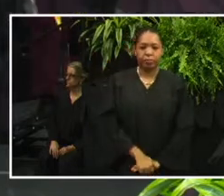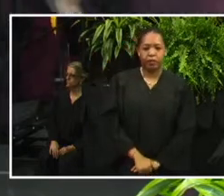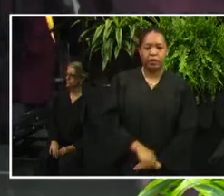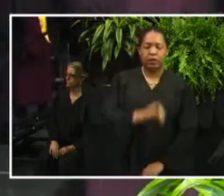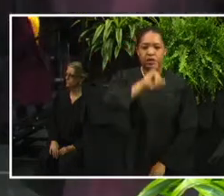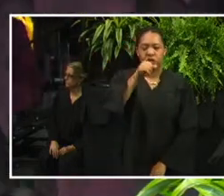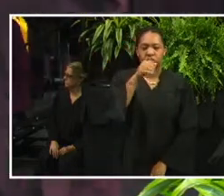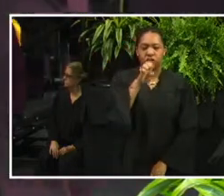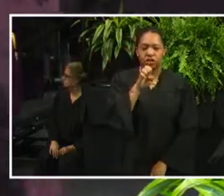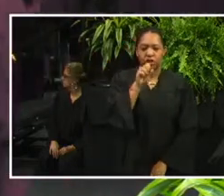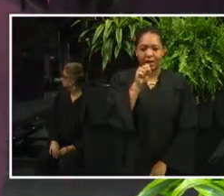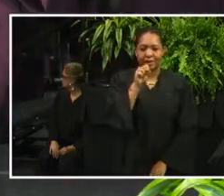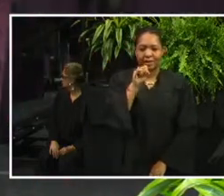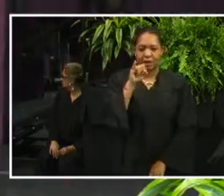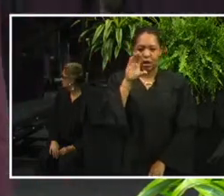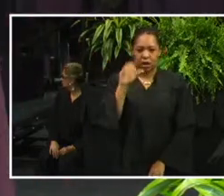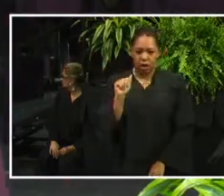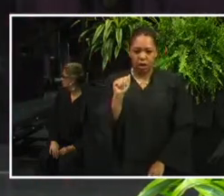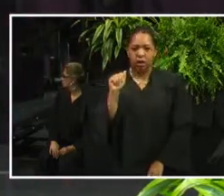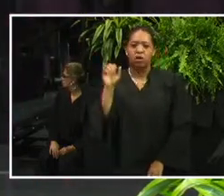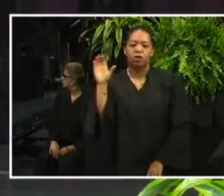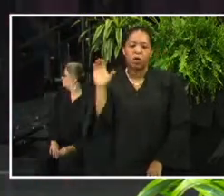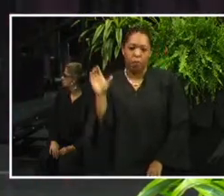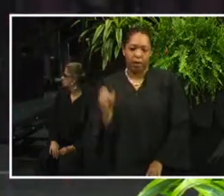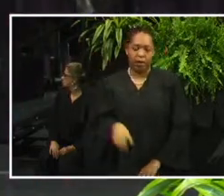Jessica Michaela Coleman.